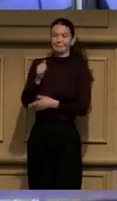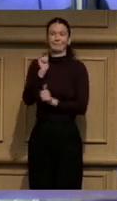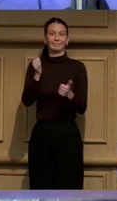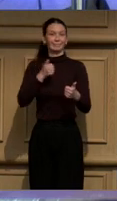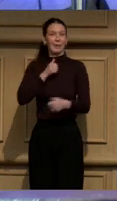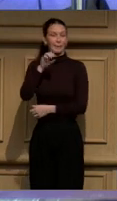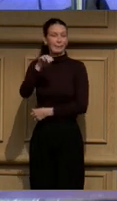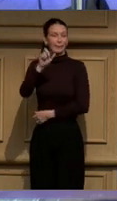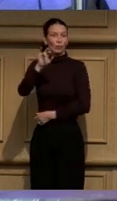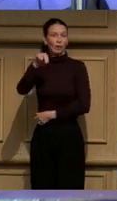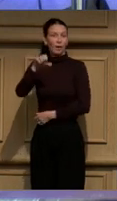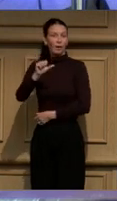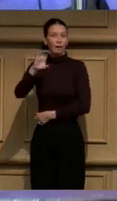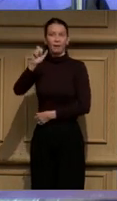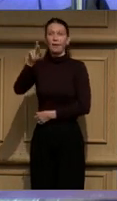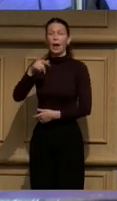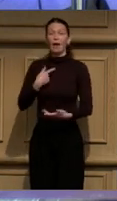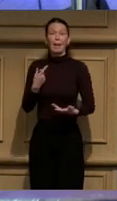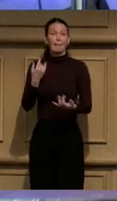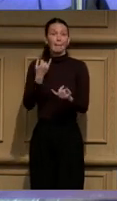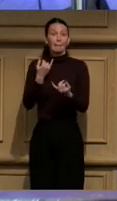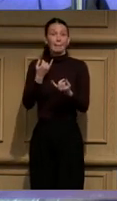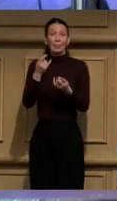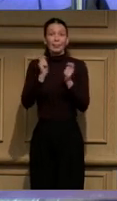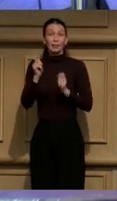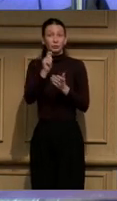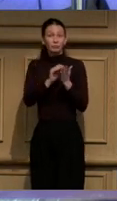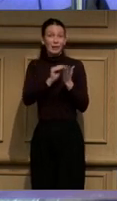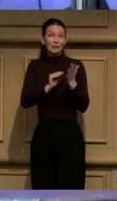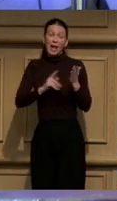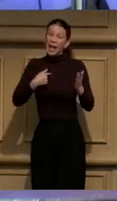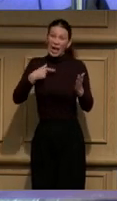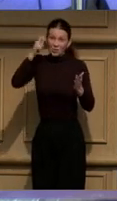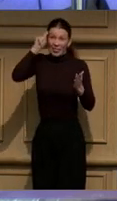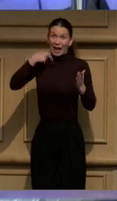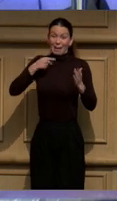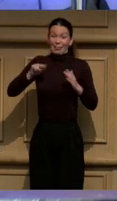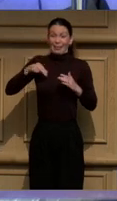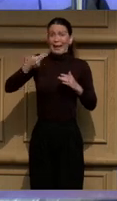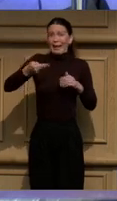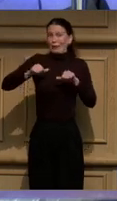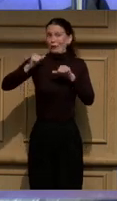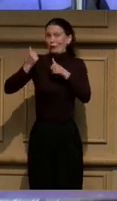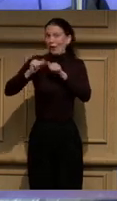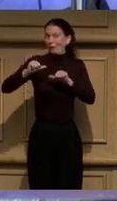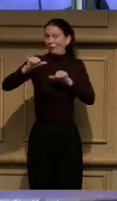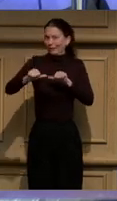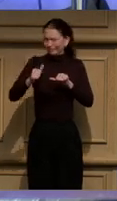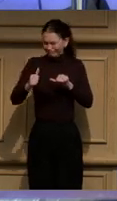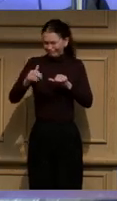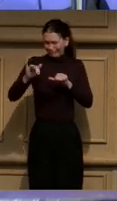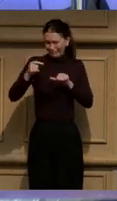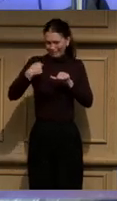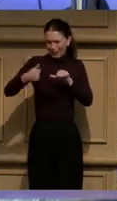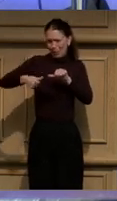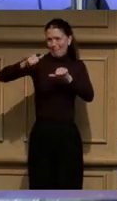playwright. What else can I say? I don't think I'm the next generation. I think I might be a couple of